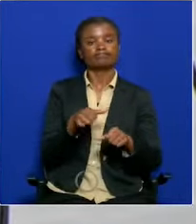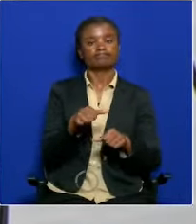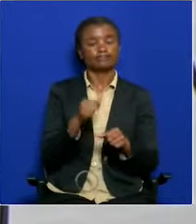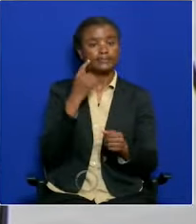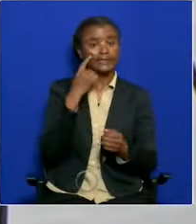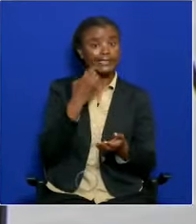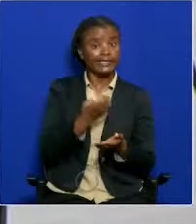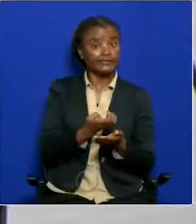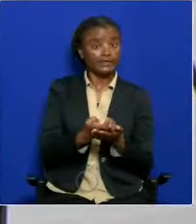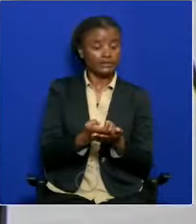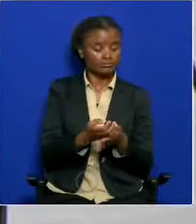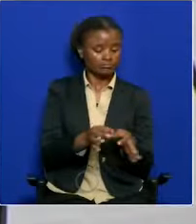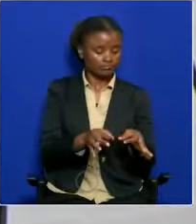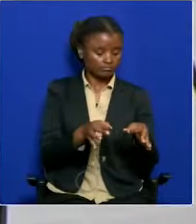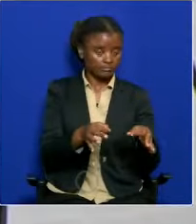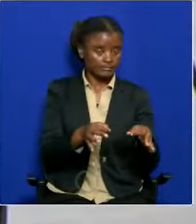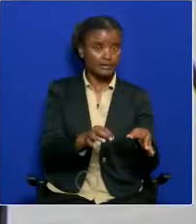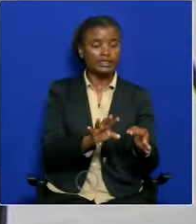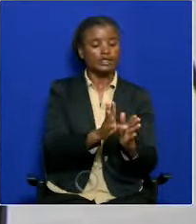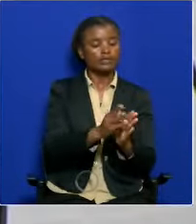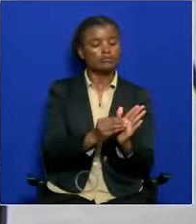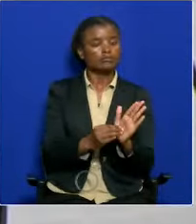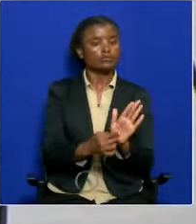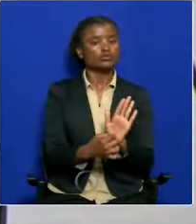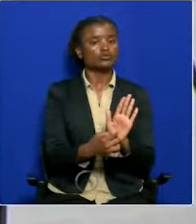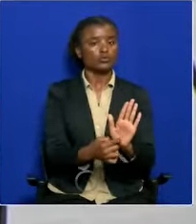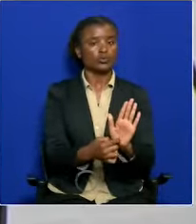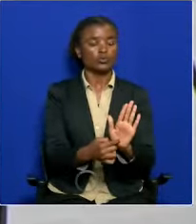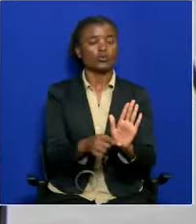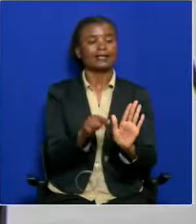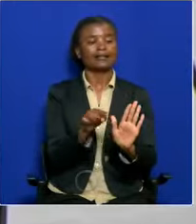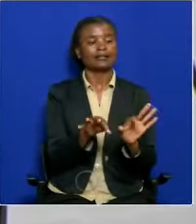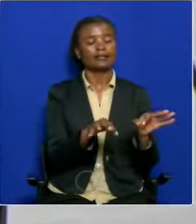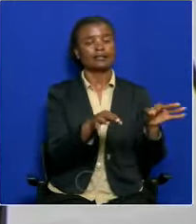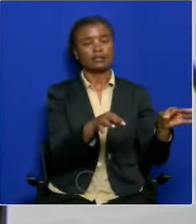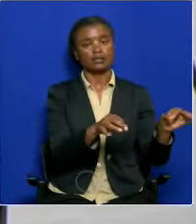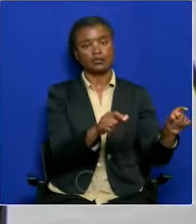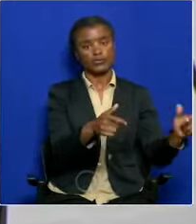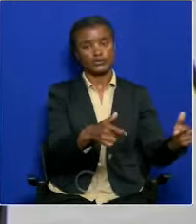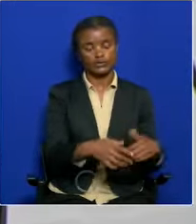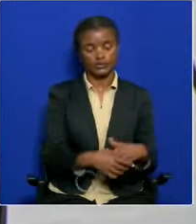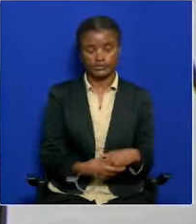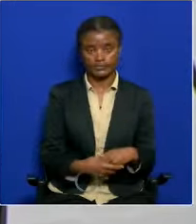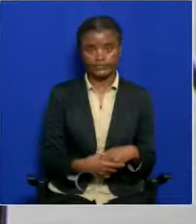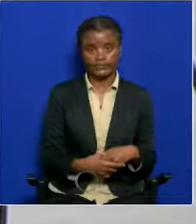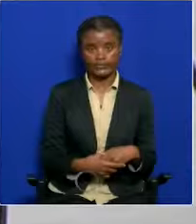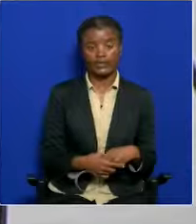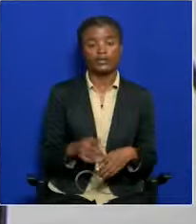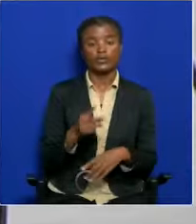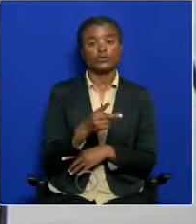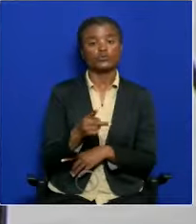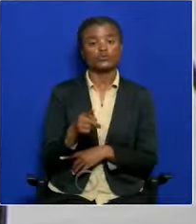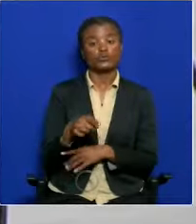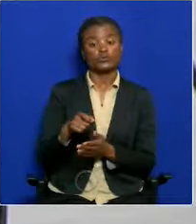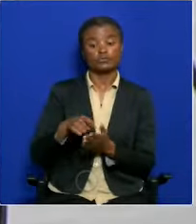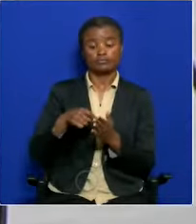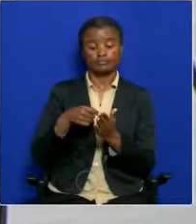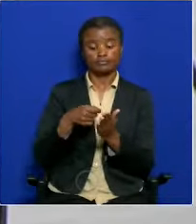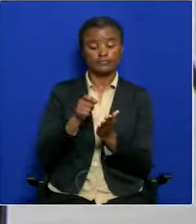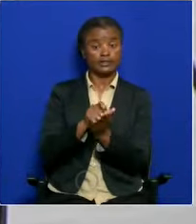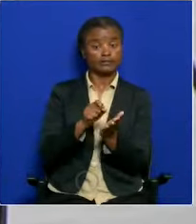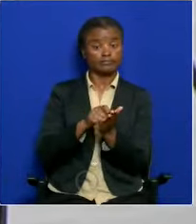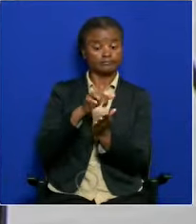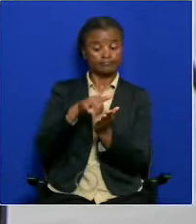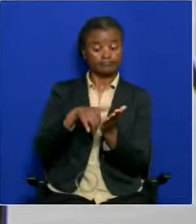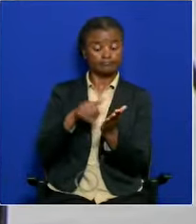record placed before the Commission. In addition to the signed affidavit, Sergeant Matlala had